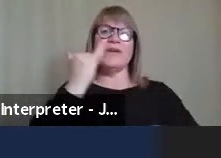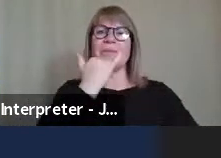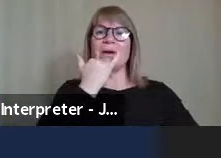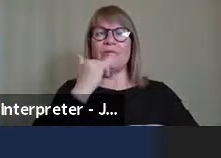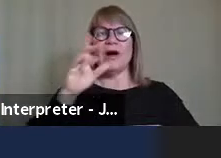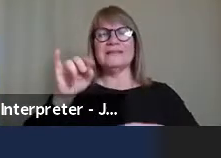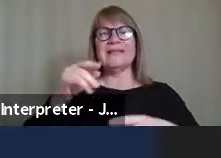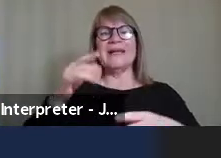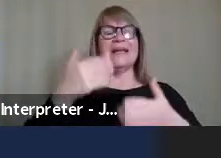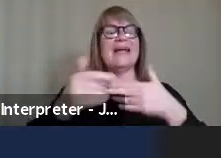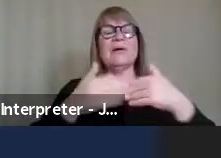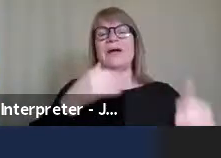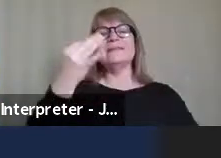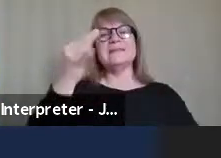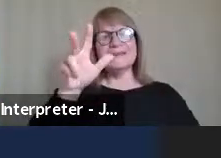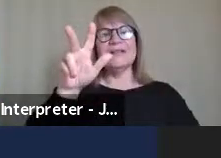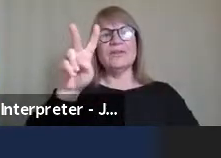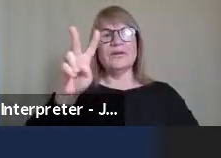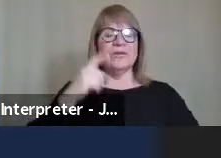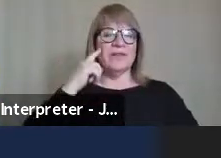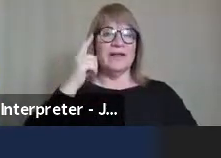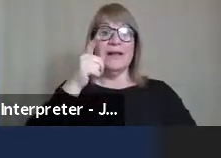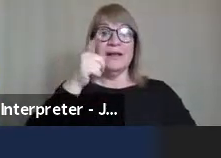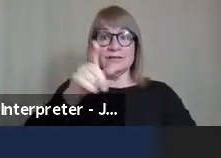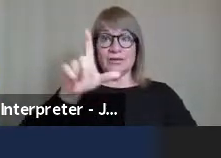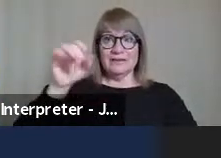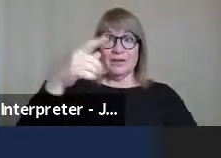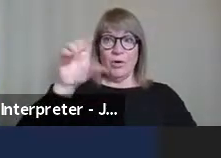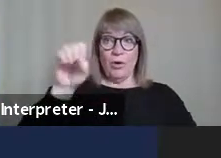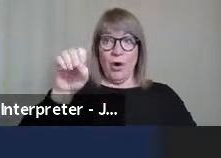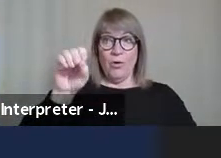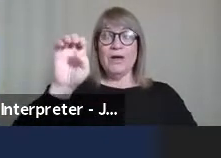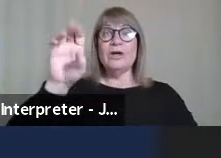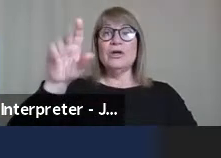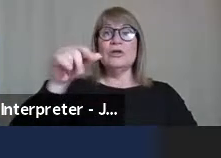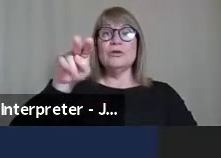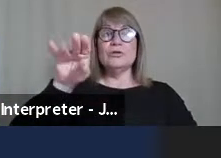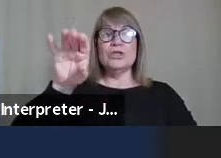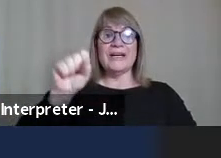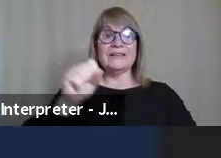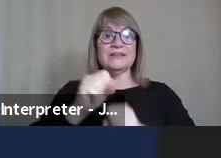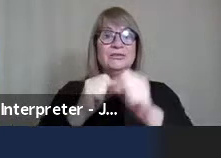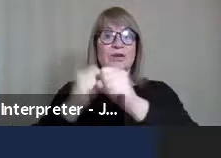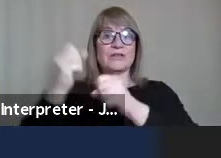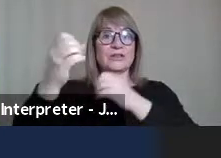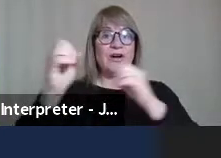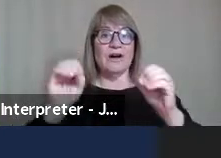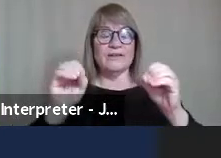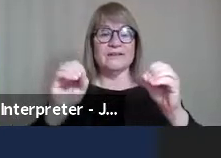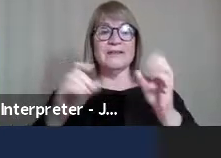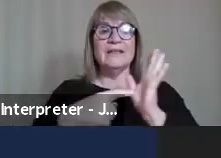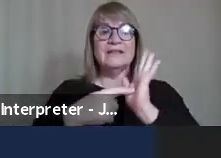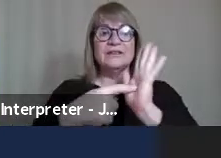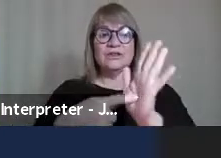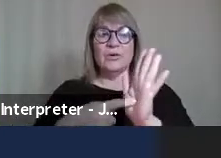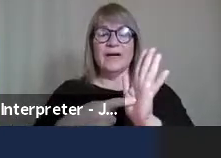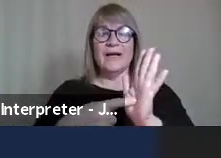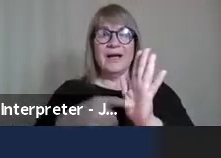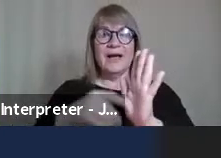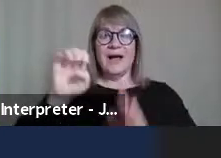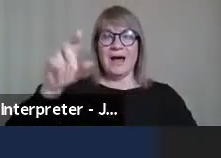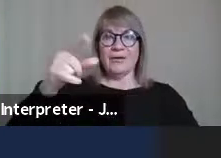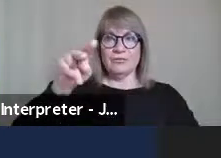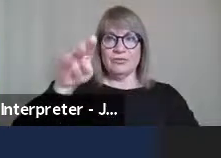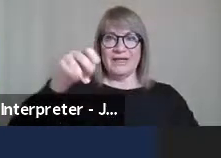okay so uh this logo by the uh by the eugenics record office is intended to show the ways in which eugenics is